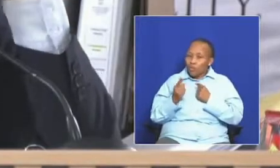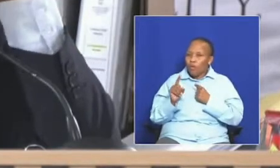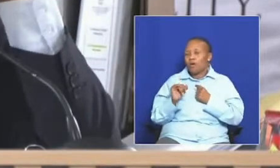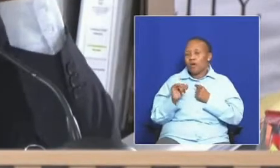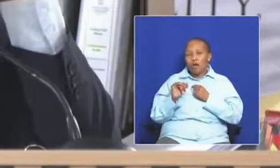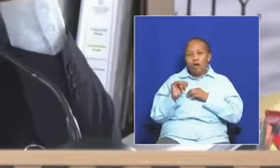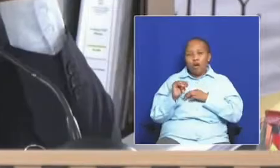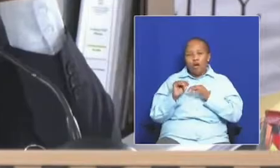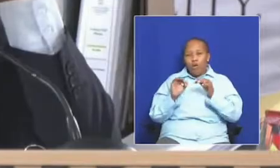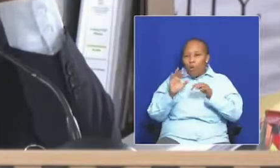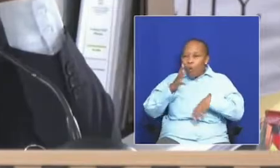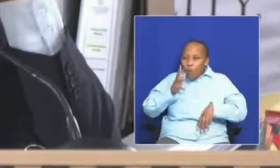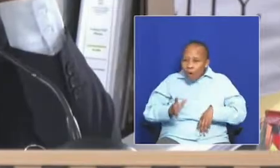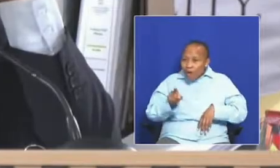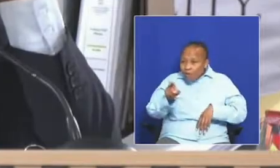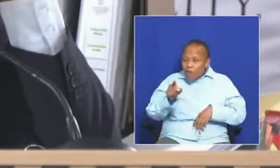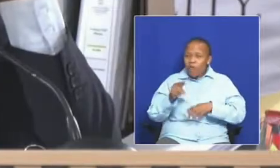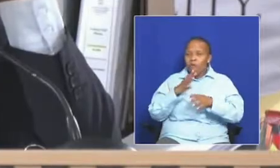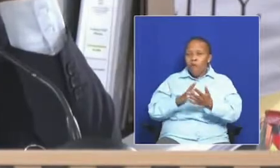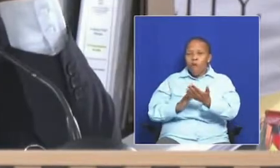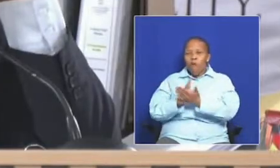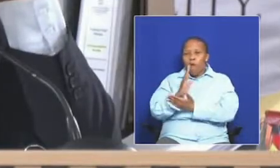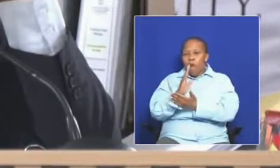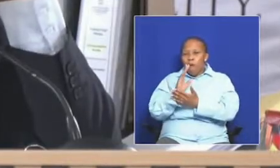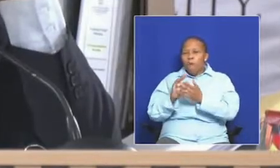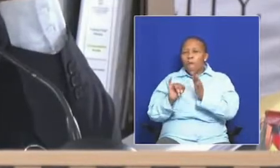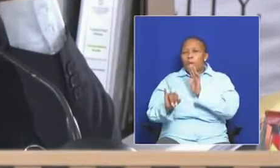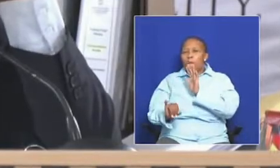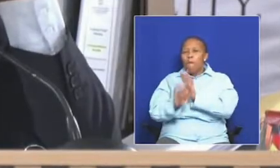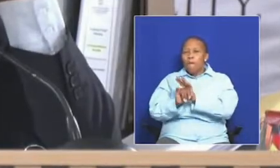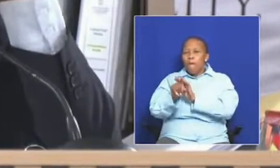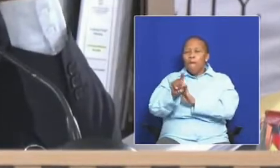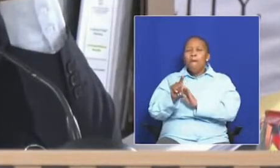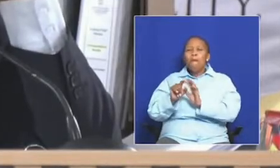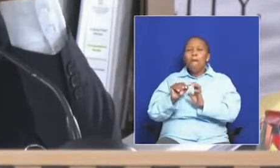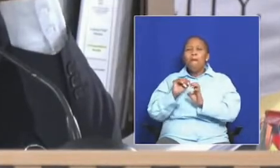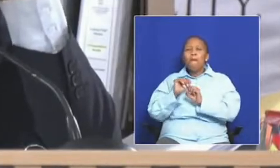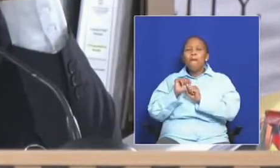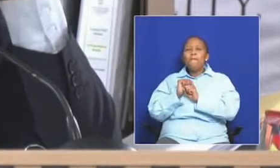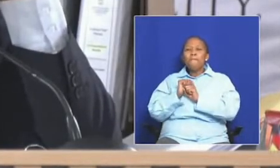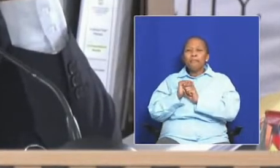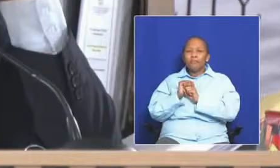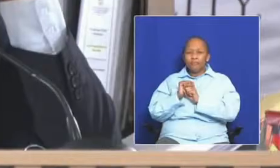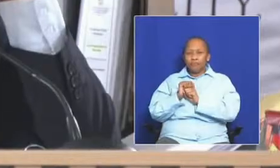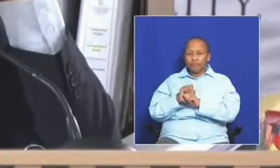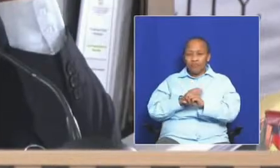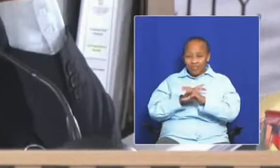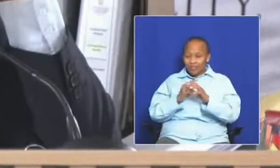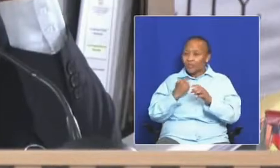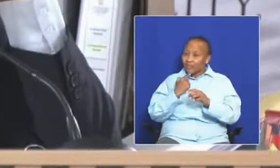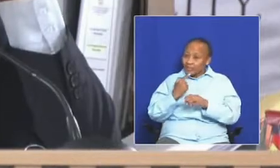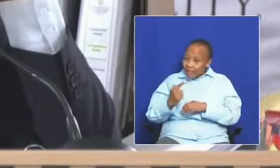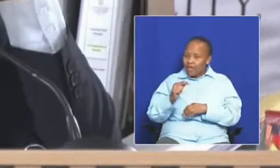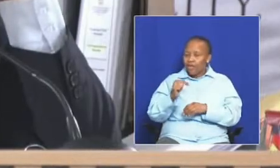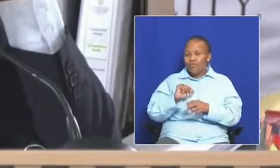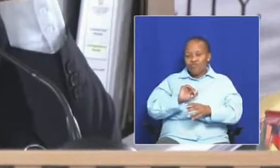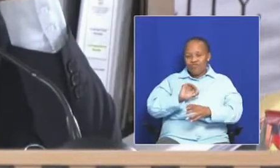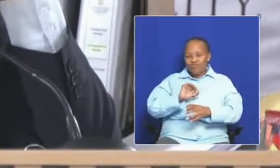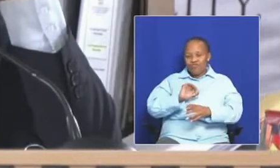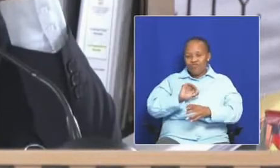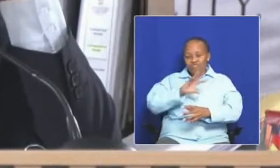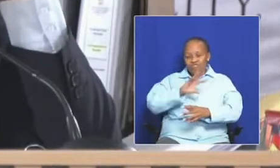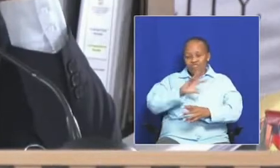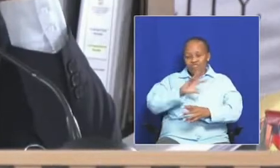to identify the offense you could potentially be incriminating yourself in. And that's why we're having this debate. Because if at